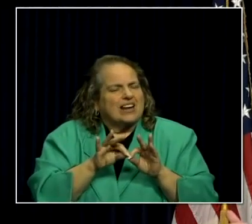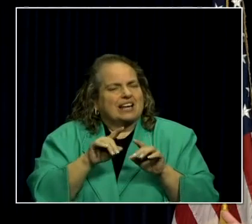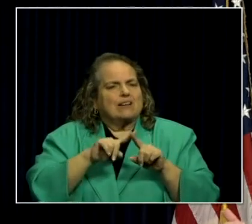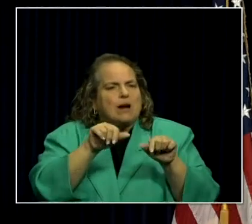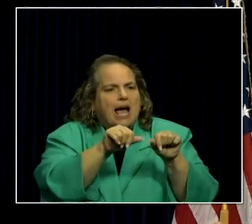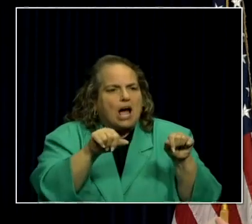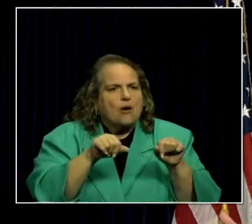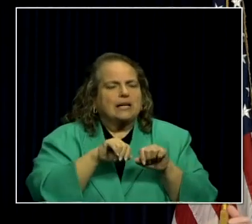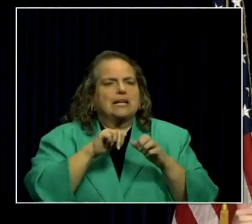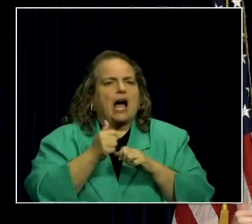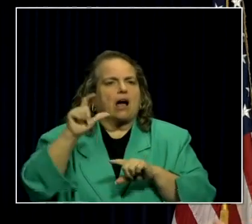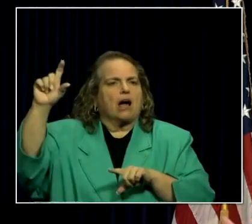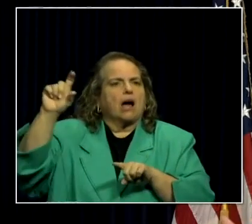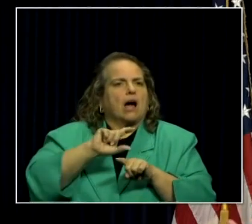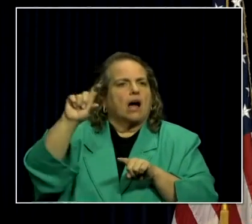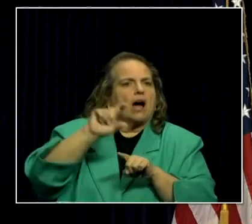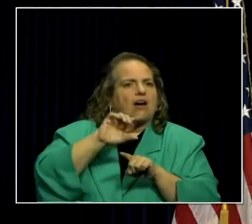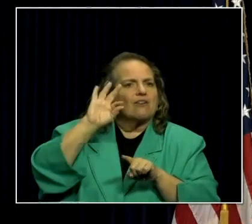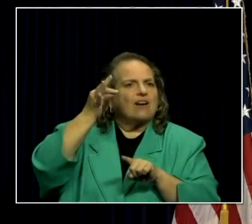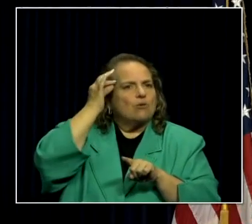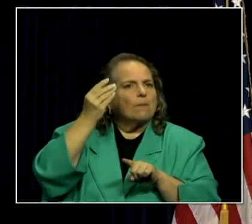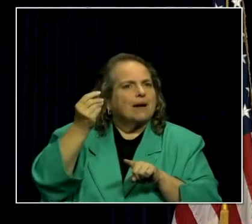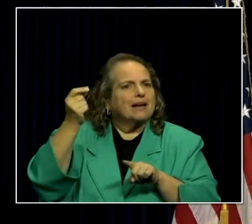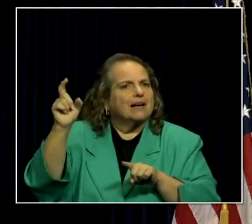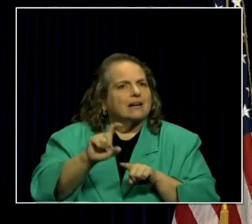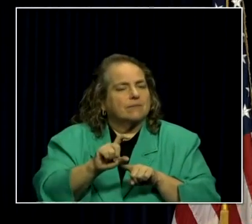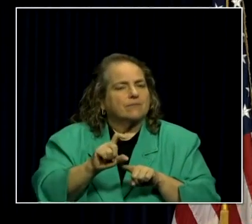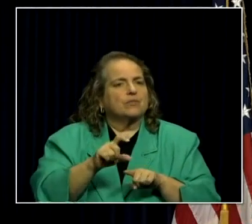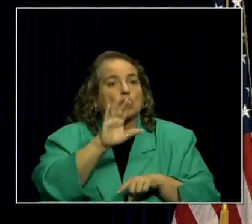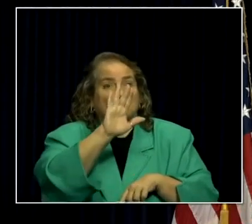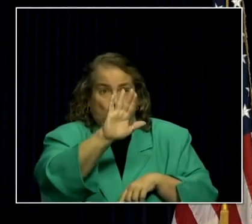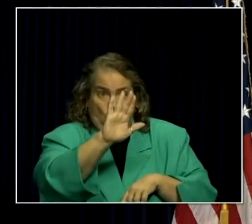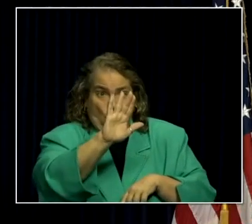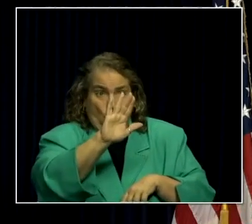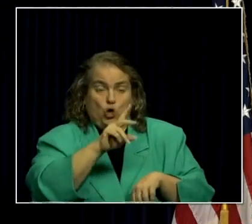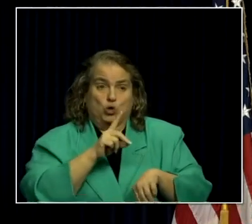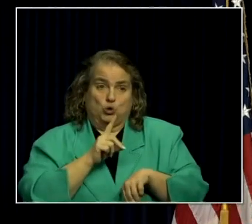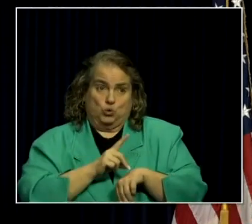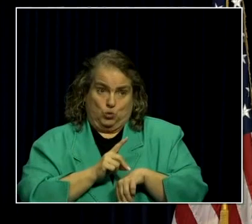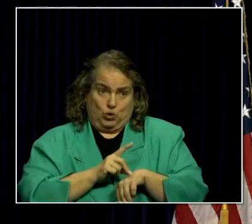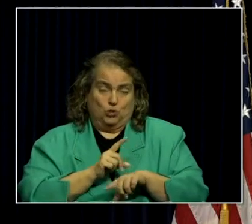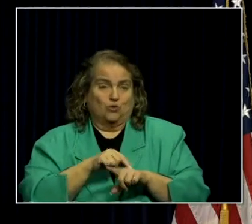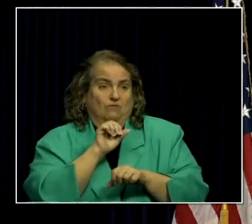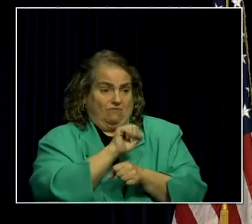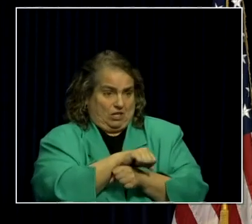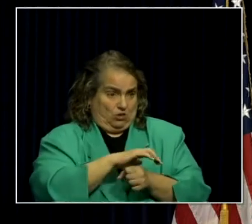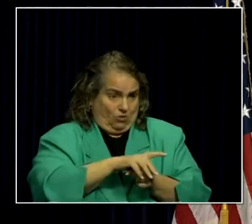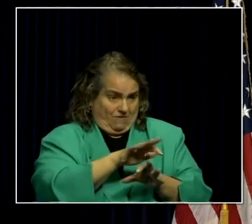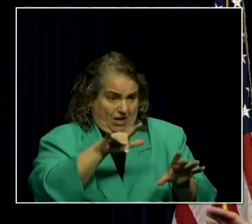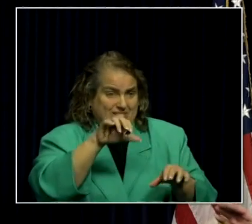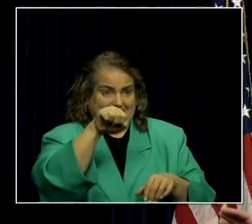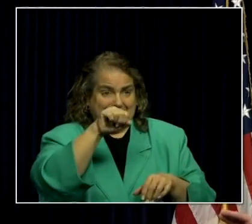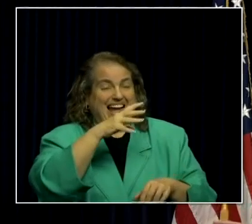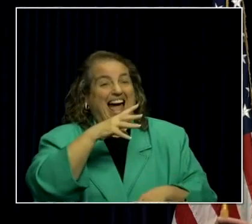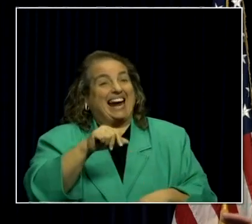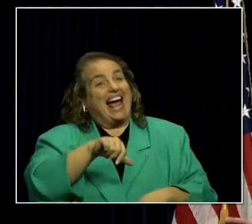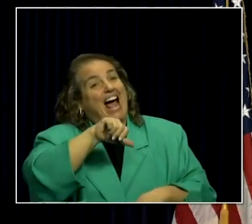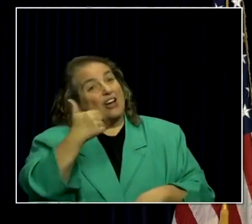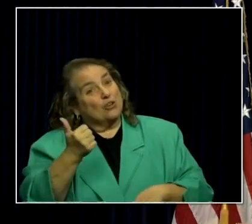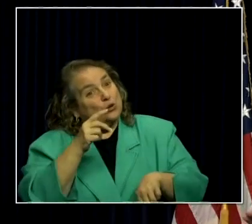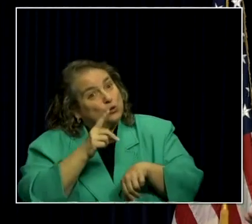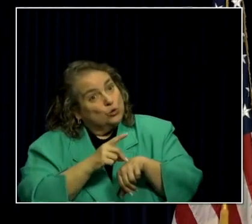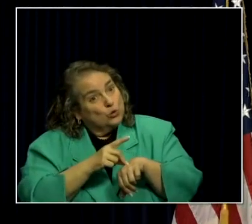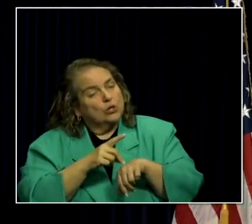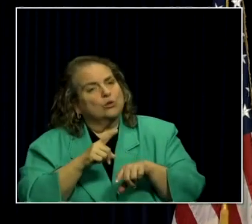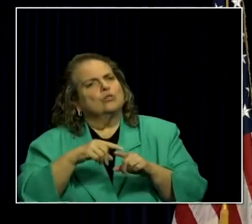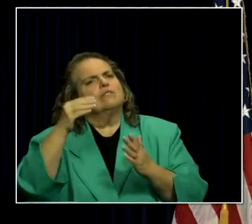be your patriotic duty to defeat the coronavirus and what it takes. This will be your patriotic duty that you can do now that will help us rebuild